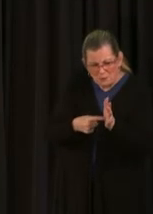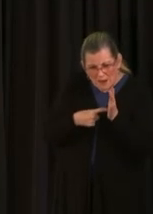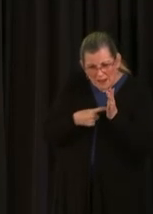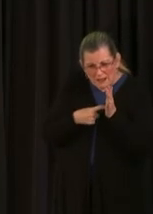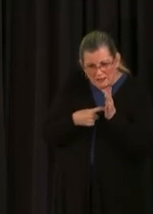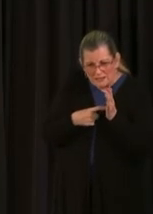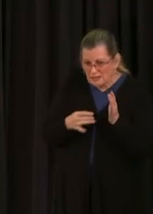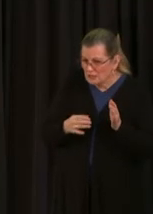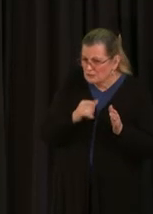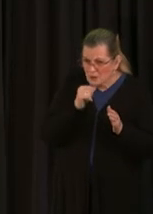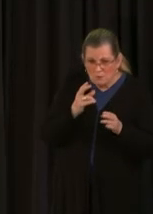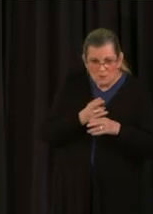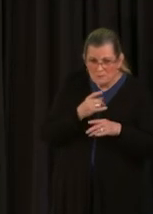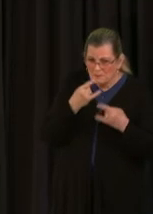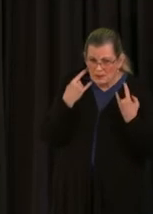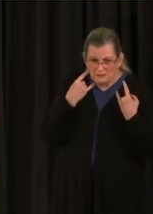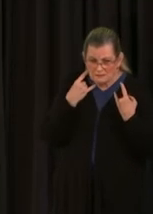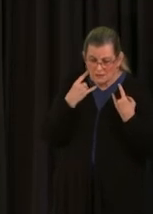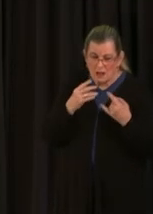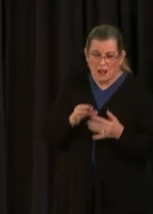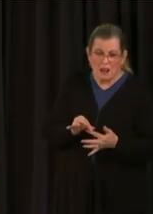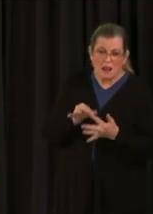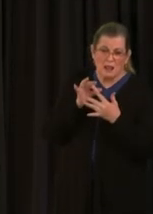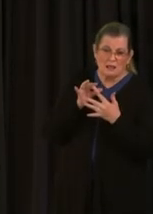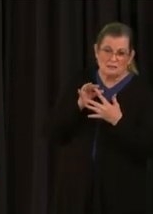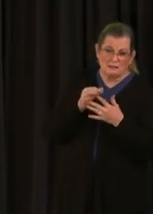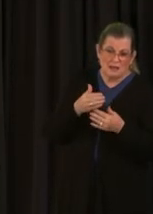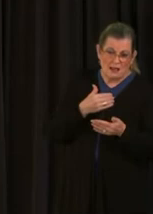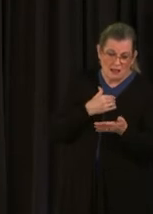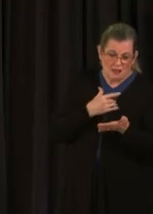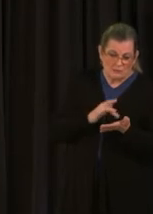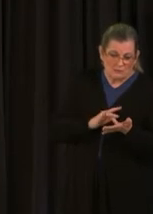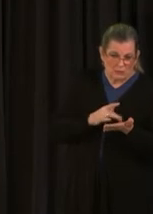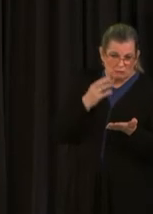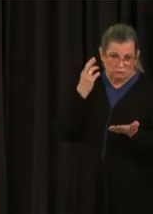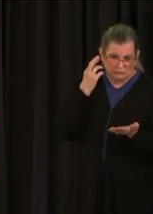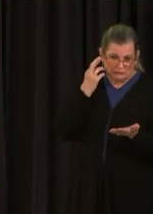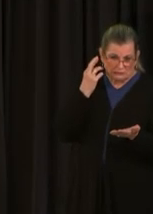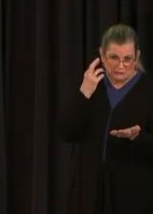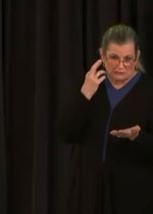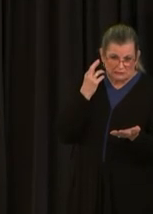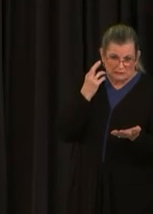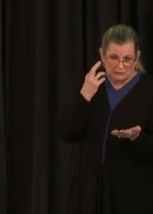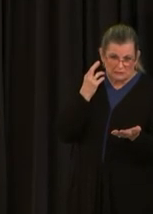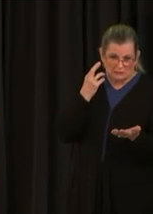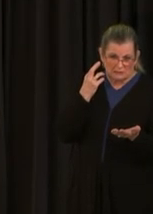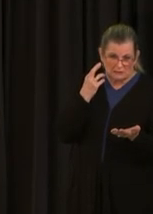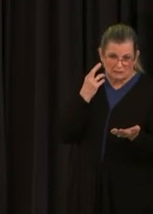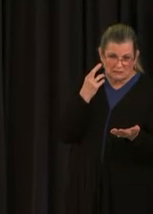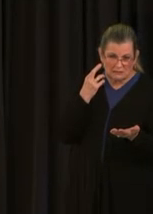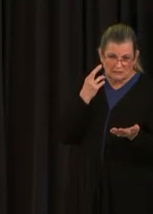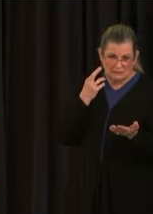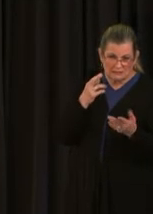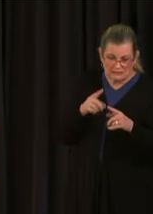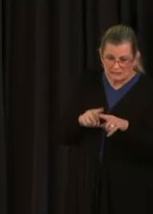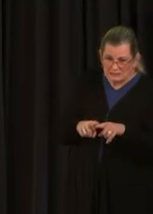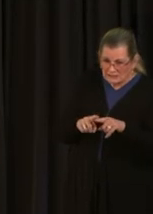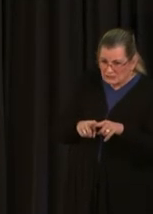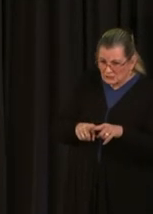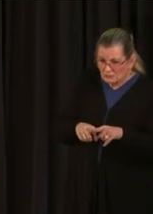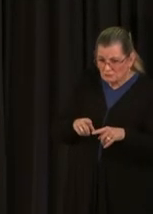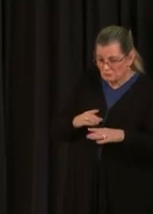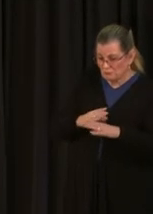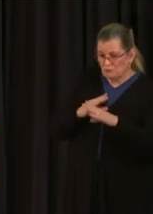Staff must wear a face mask, but we also provide for them a face shield and gloves as well.